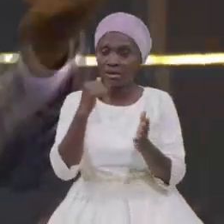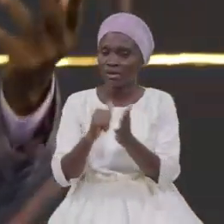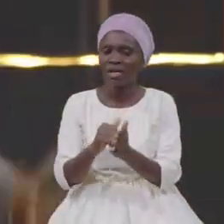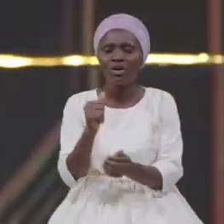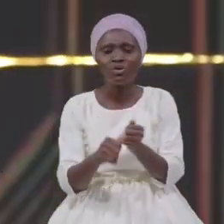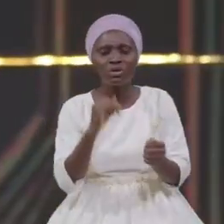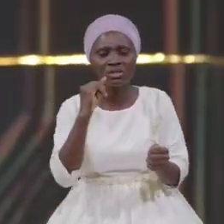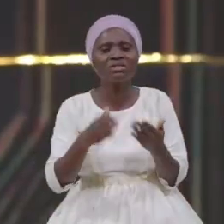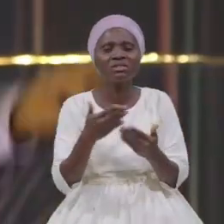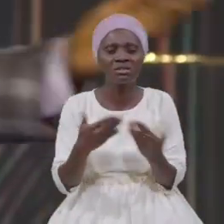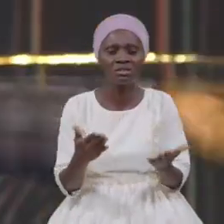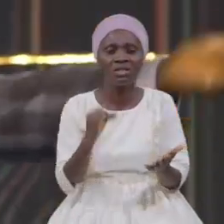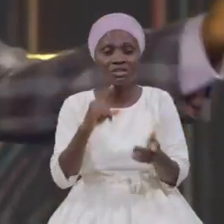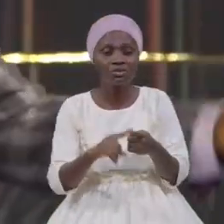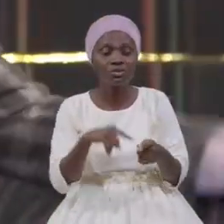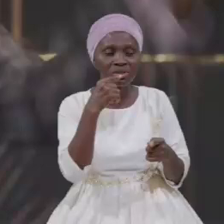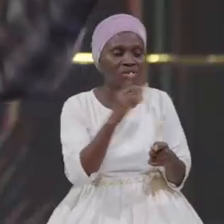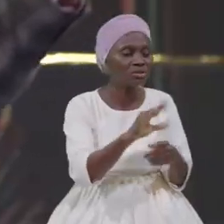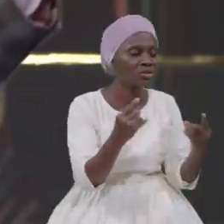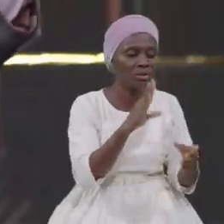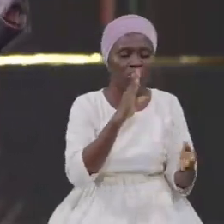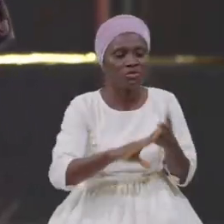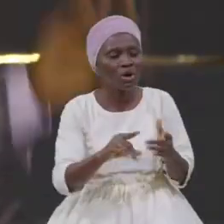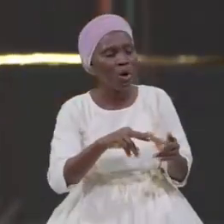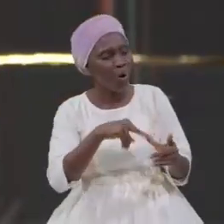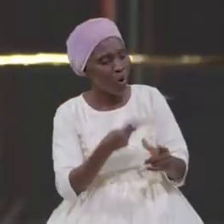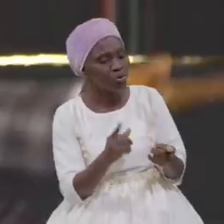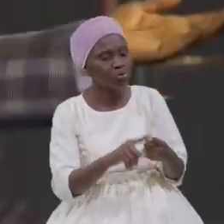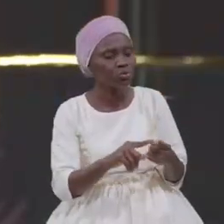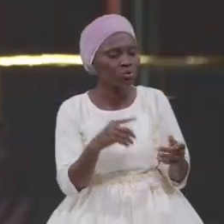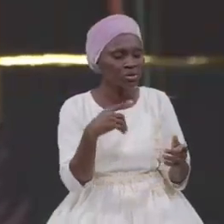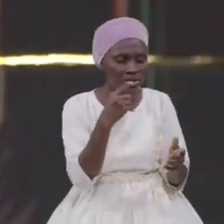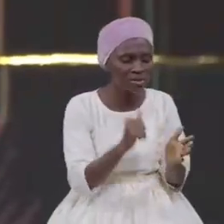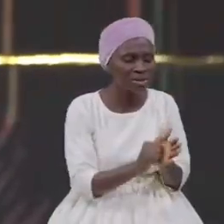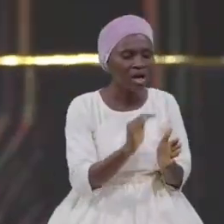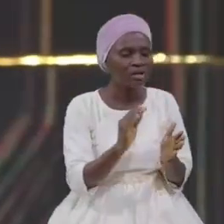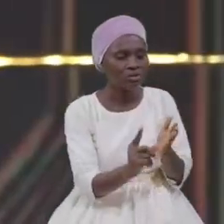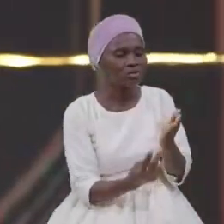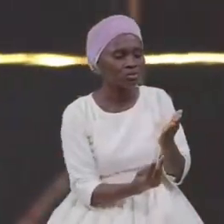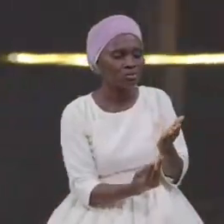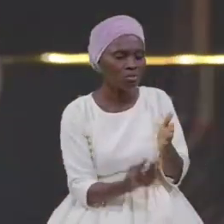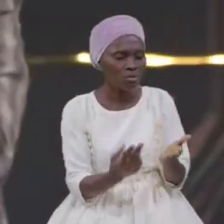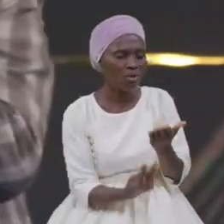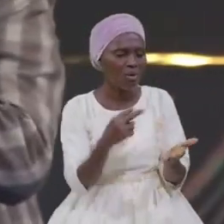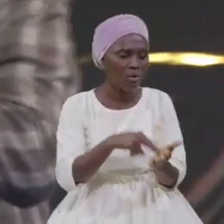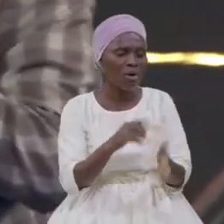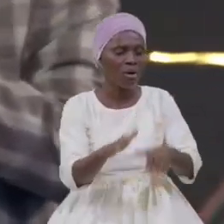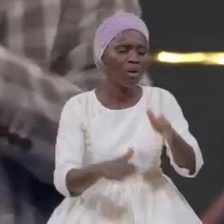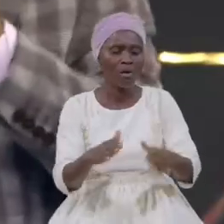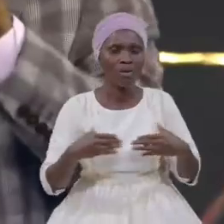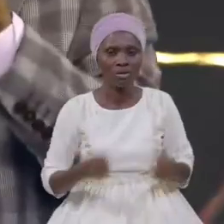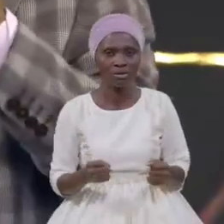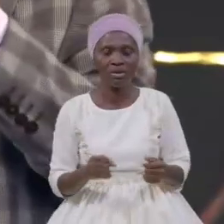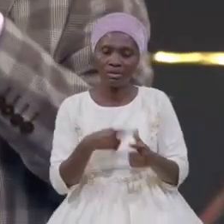rise up and walk? And he told the man, rise up and walk. And he rose up and he walked. And when he said the sins are